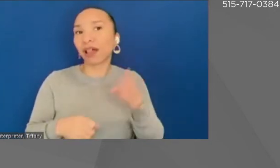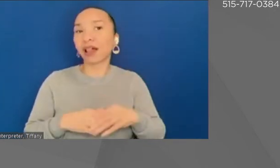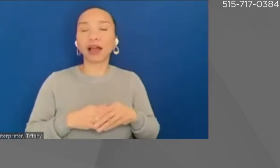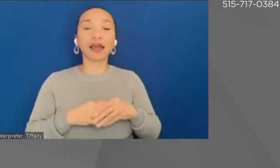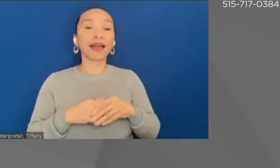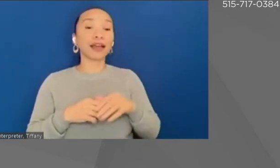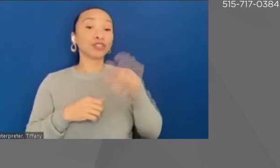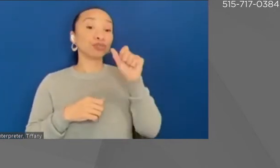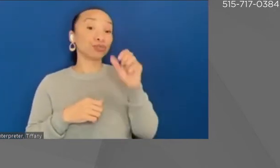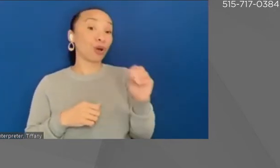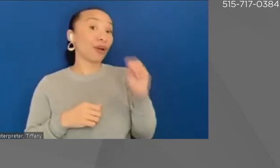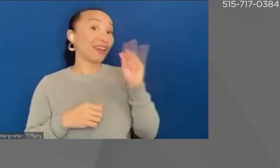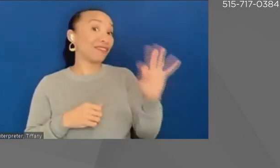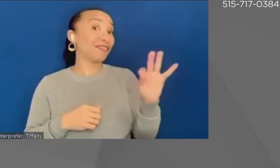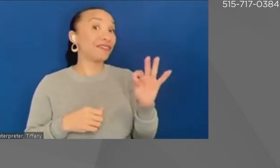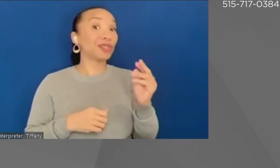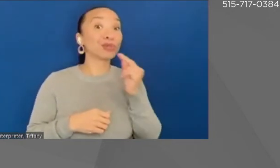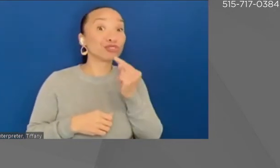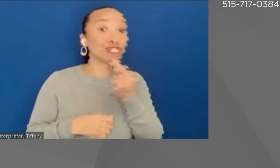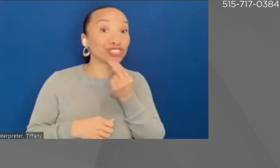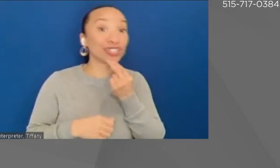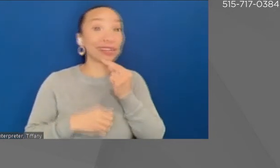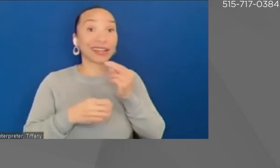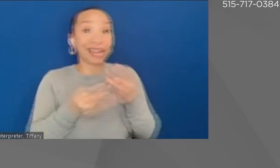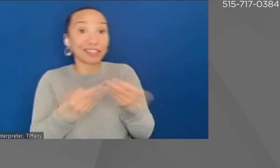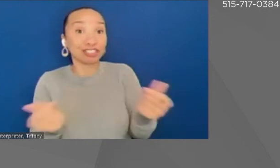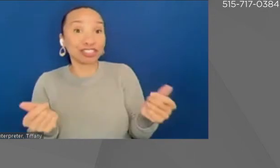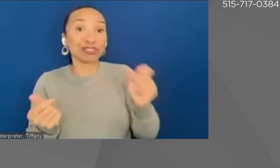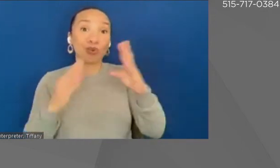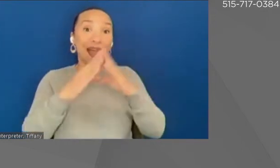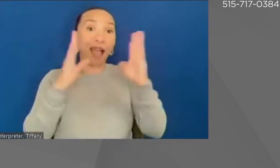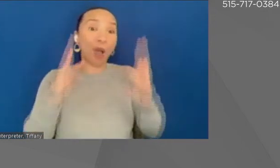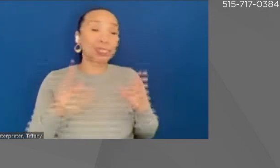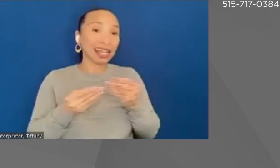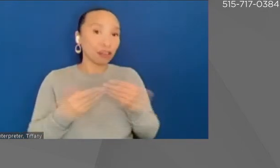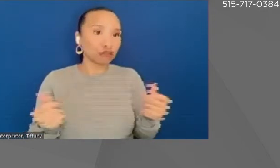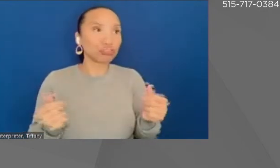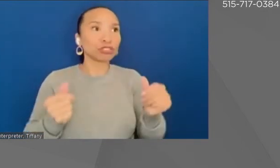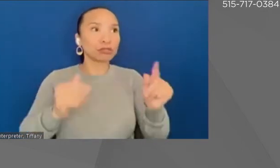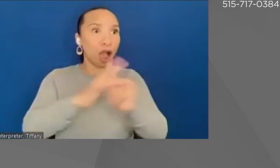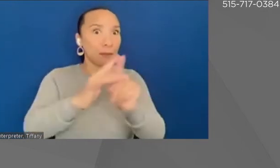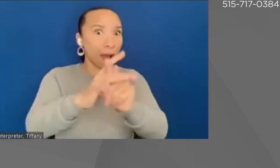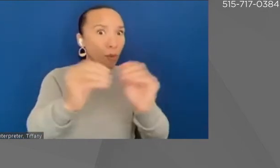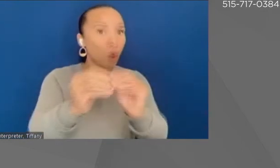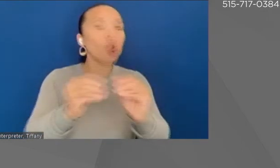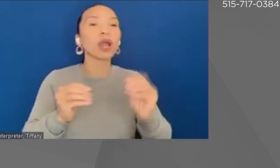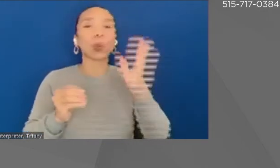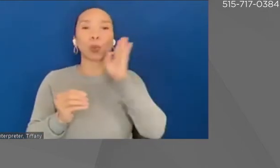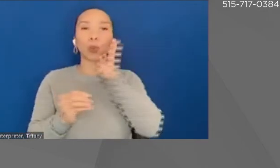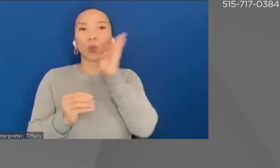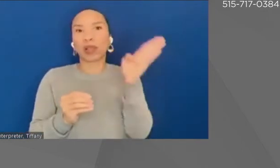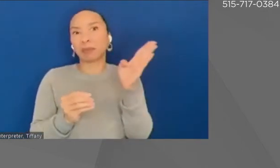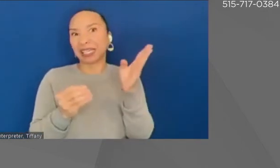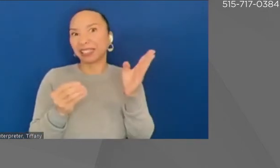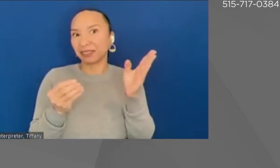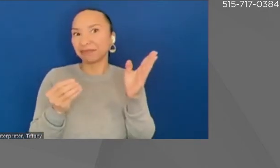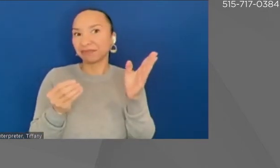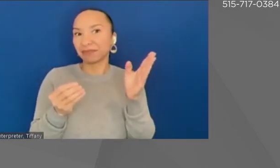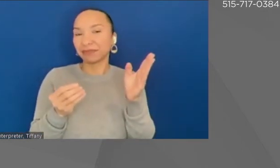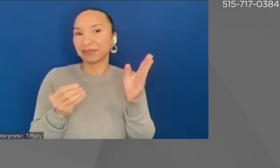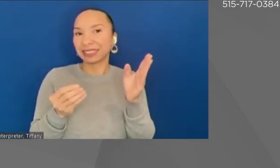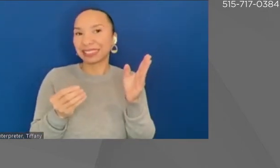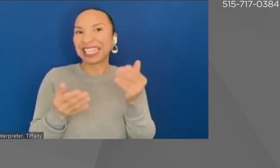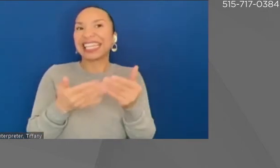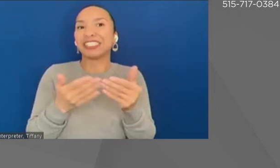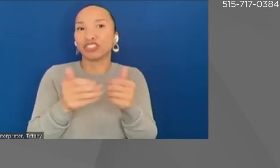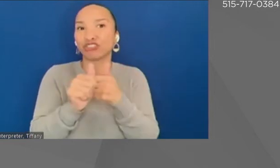nutrition interventions or housing interventions become more and more prevalent. If that's enough of an